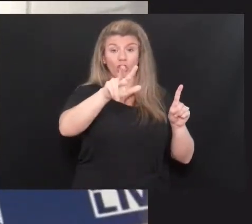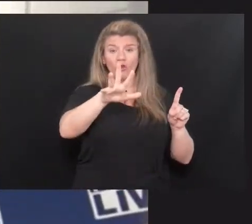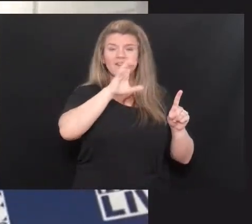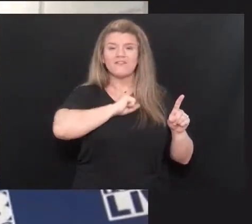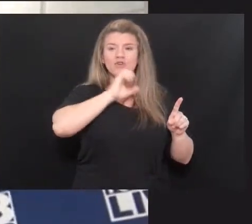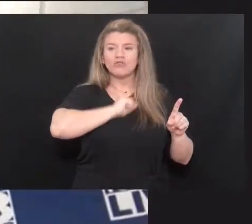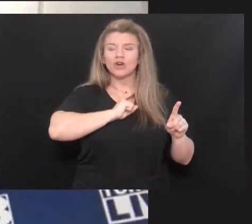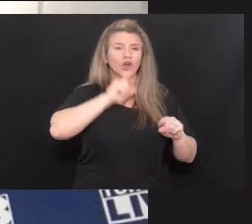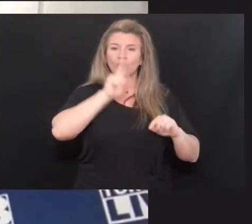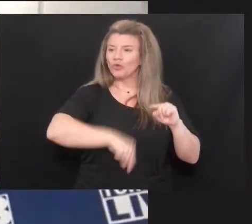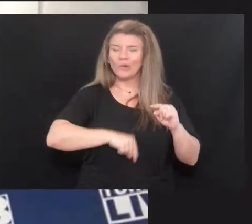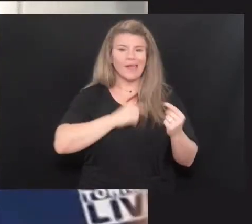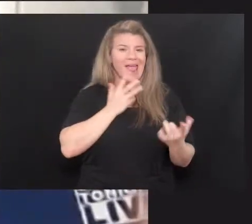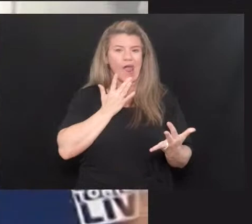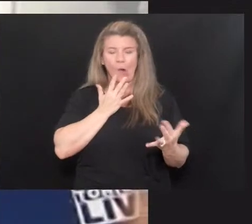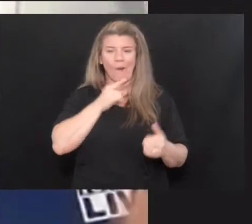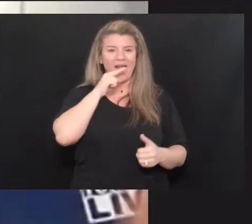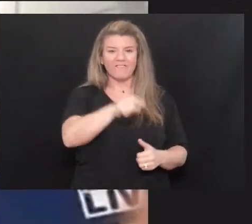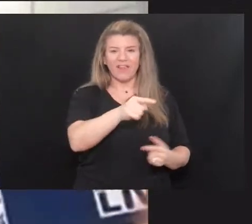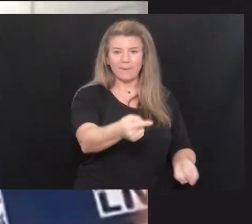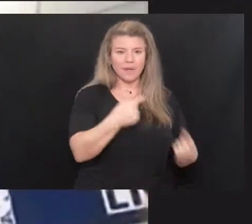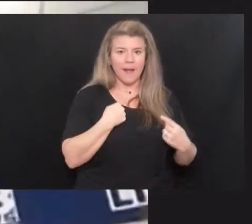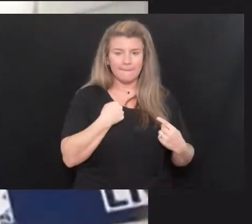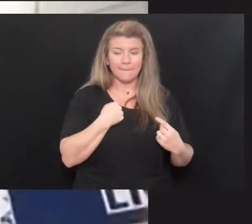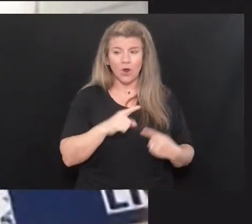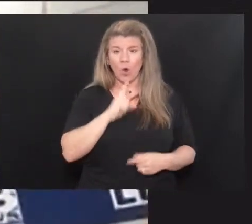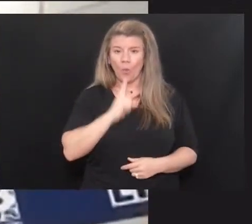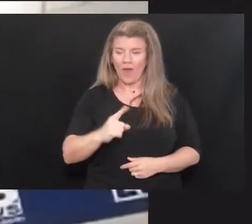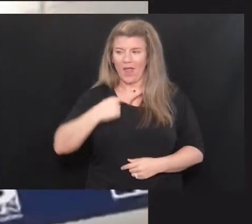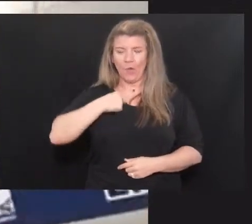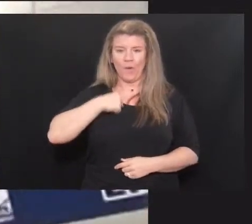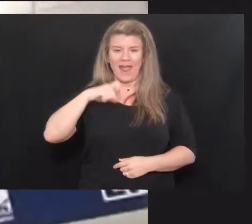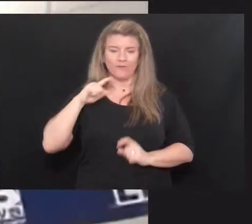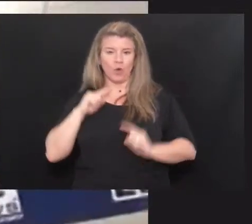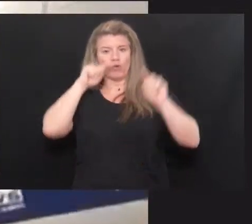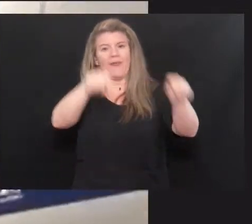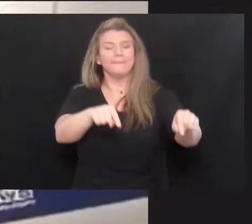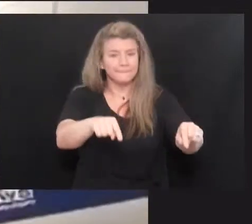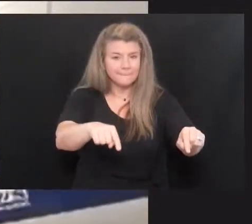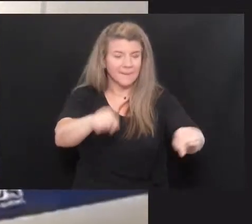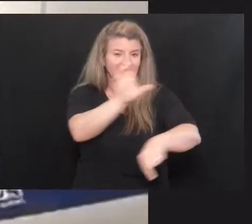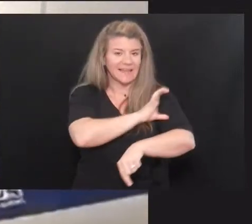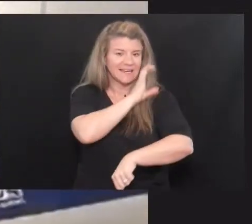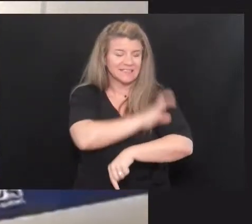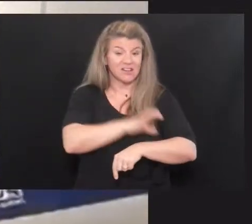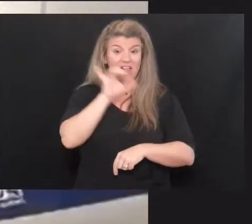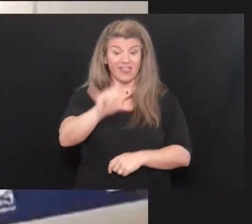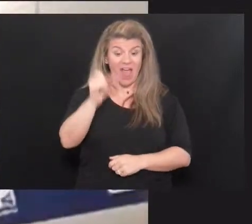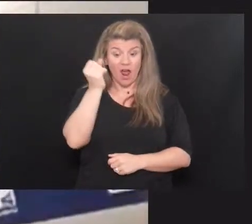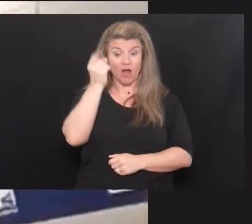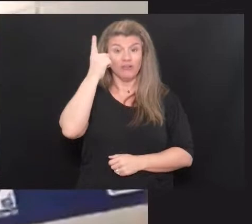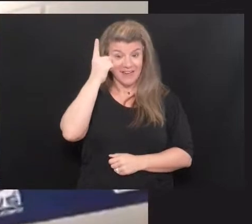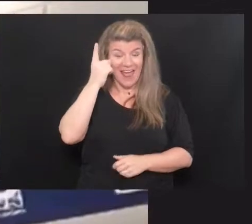can't wait for them to come to your clinics. You really have to take the clinics to them. With that in mind, whoever came up with the idea of having the clinic